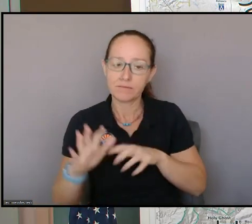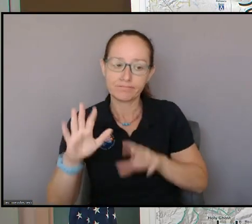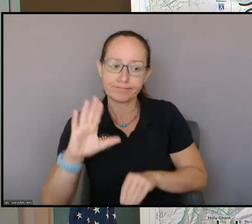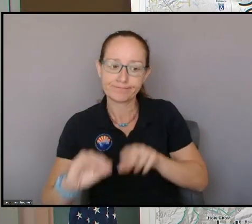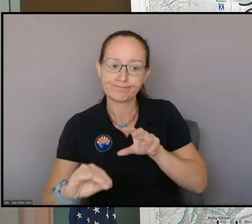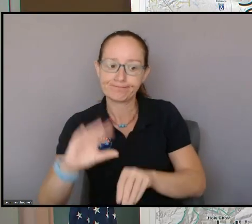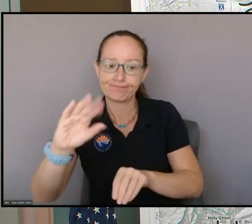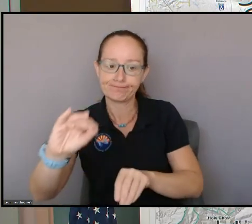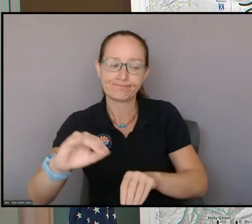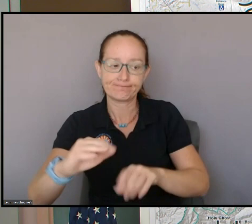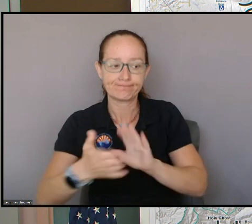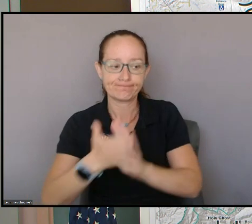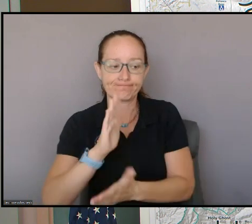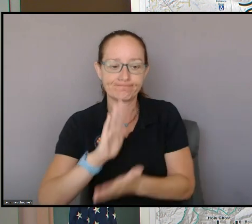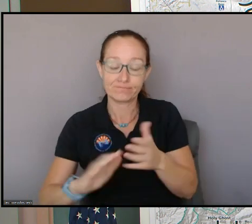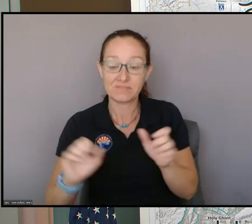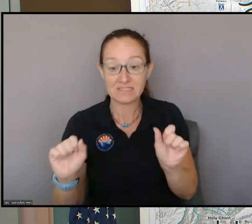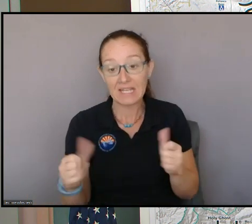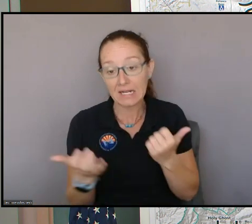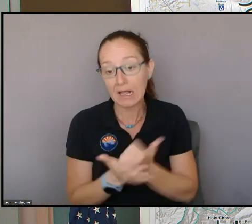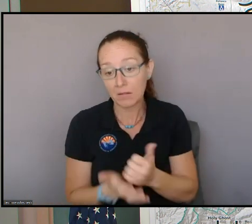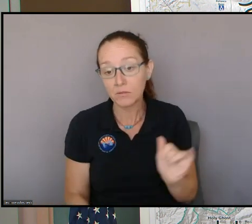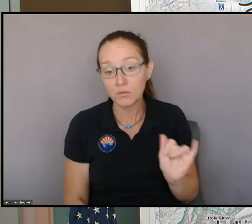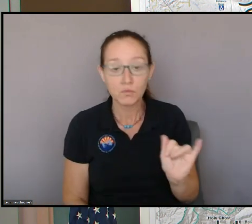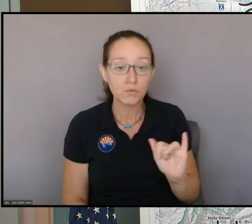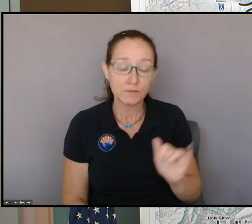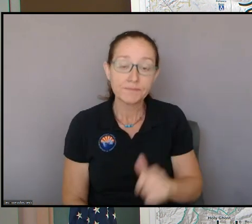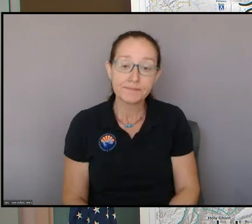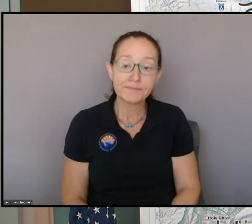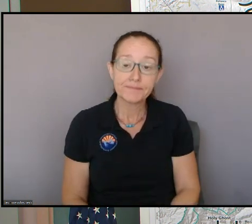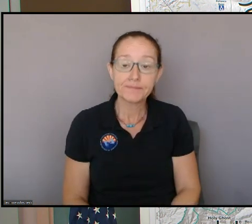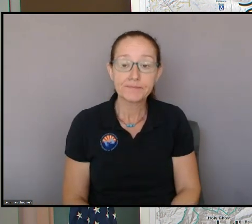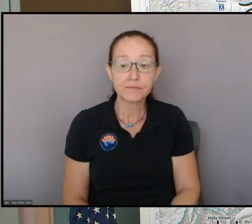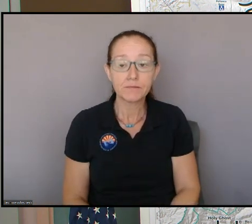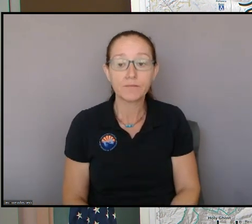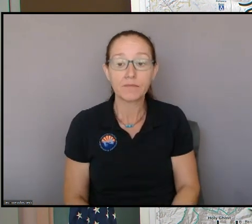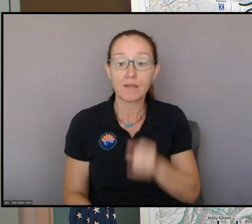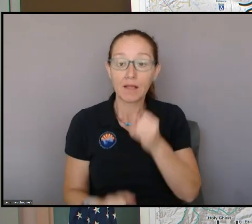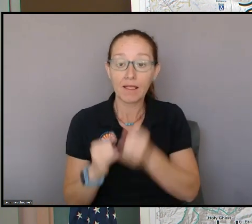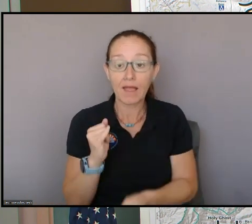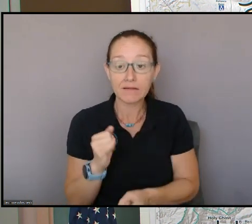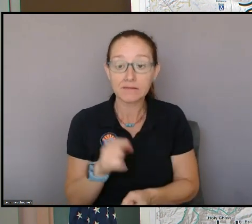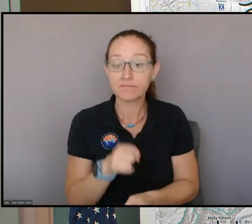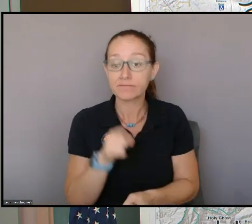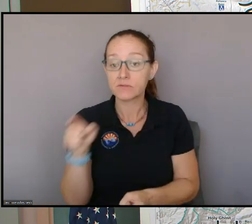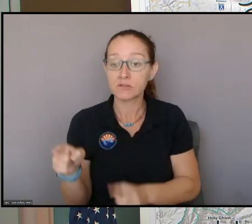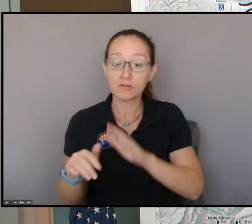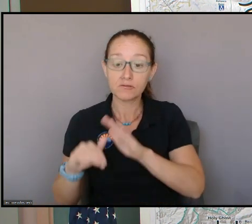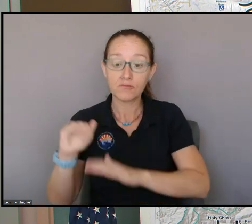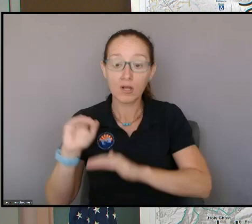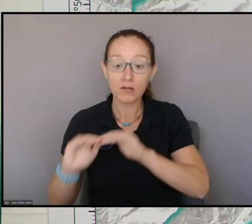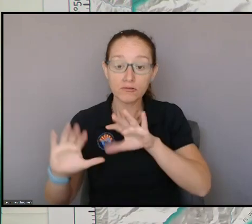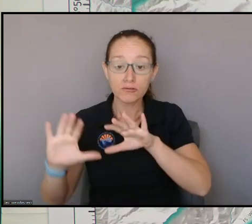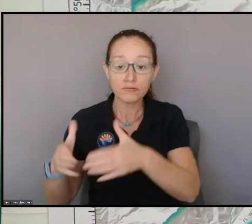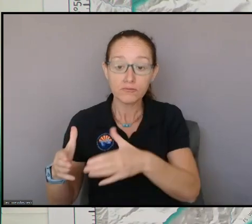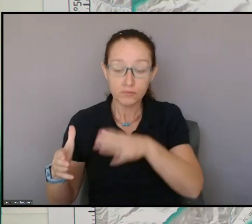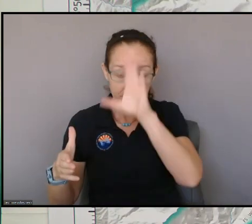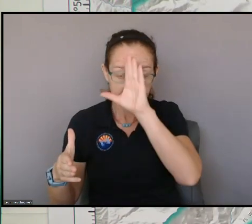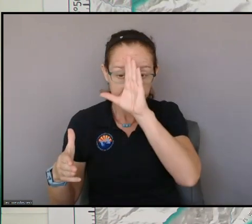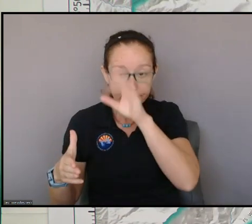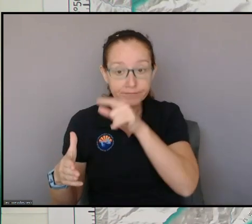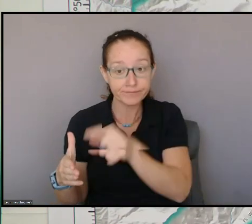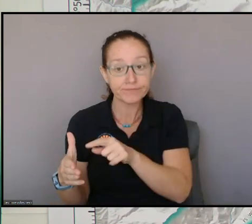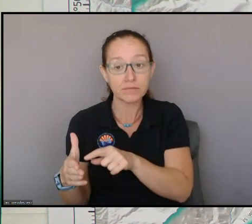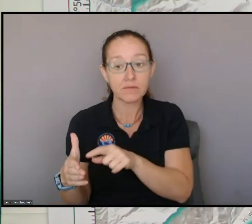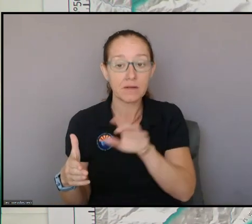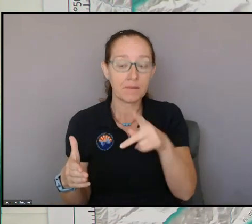So, and lastly, the coming over here, the structure group over in the Pecos